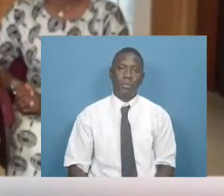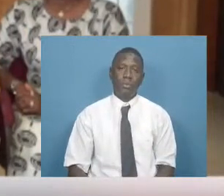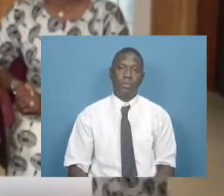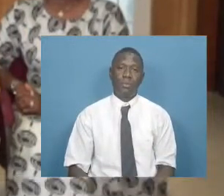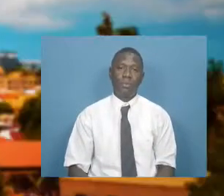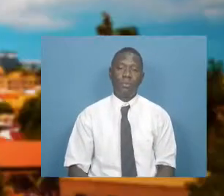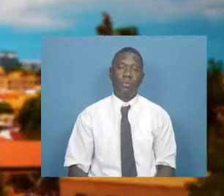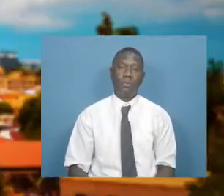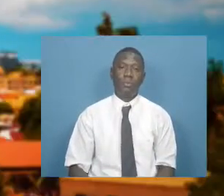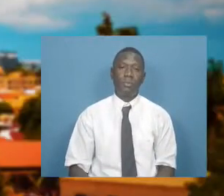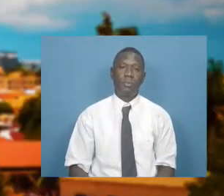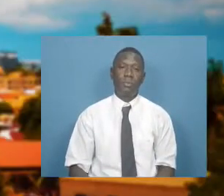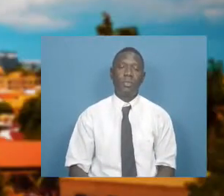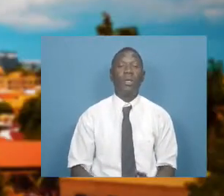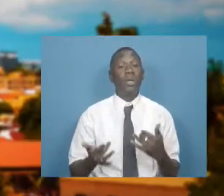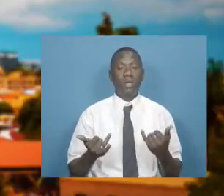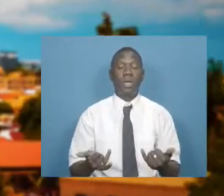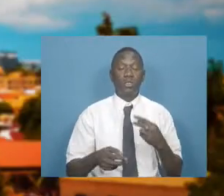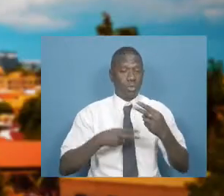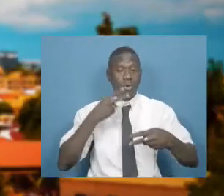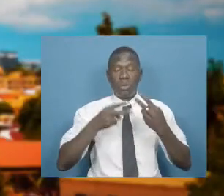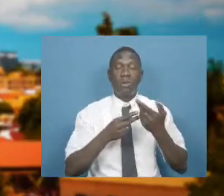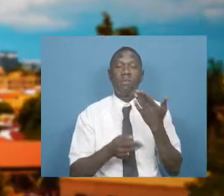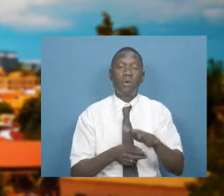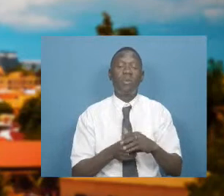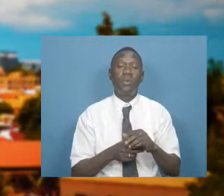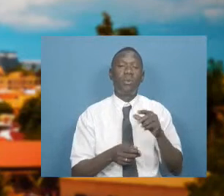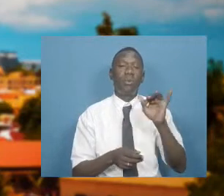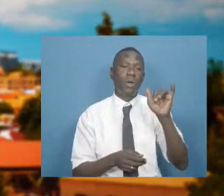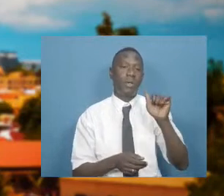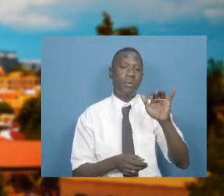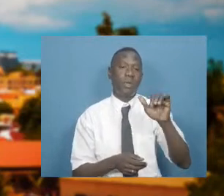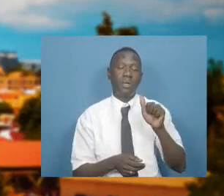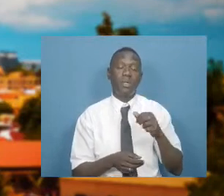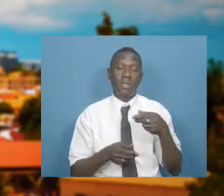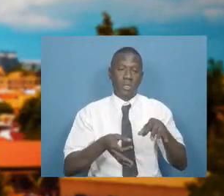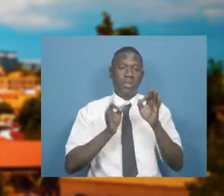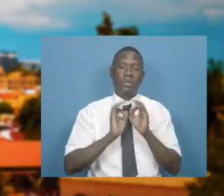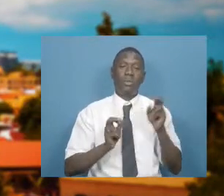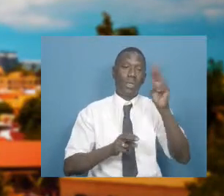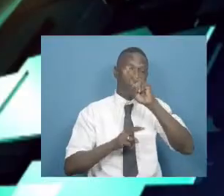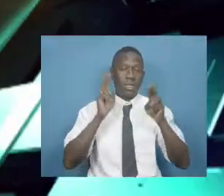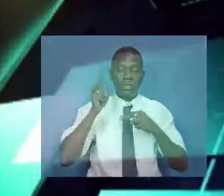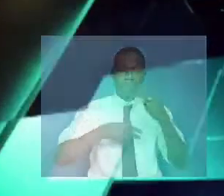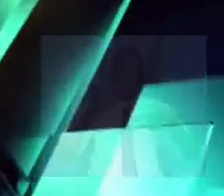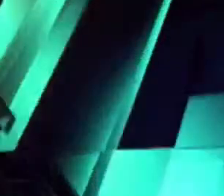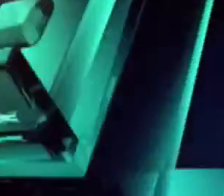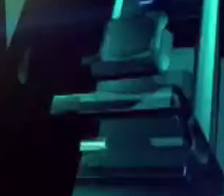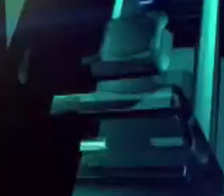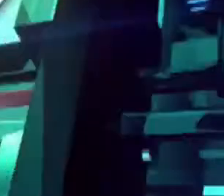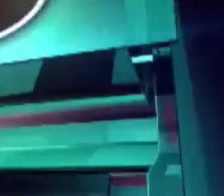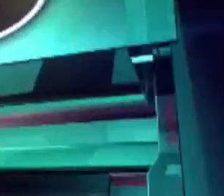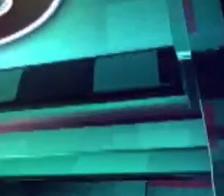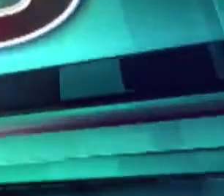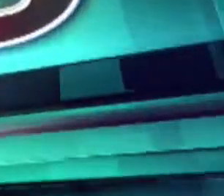Jao. Well, that story by Yahya Jao takes us to international news.